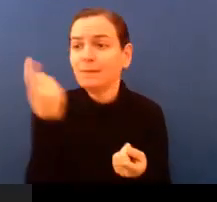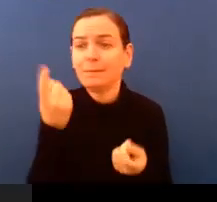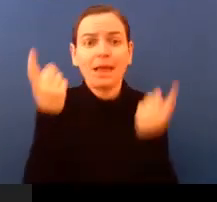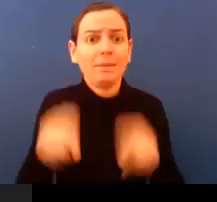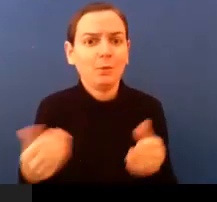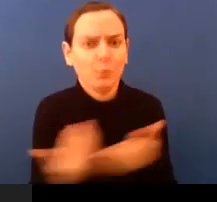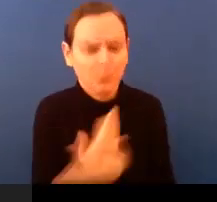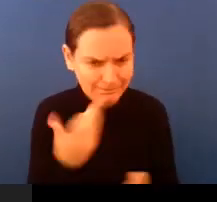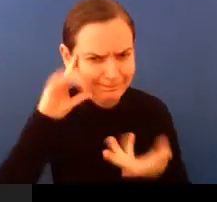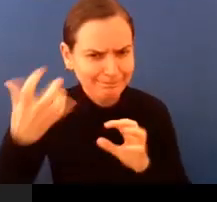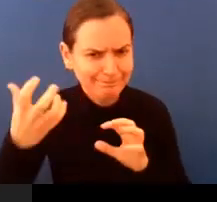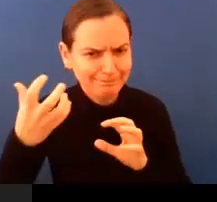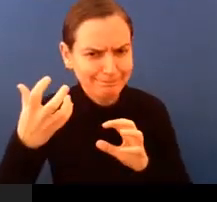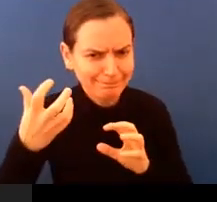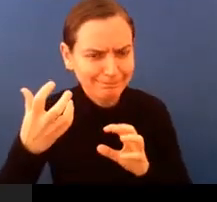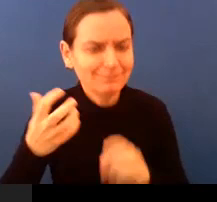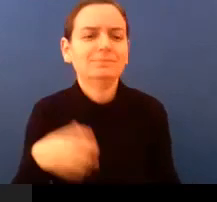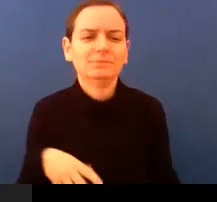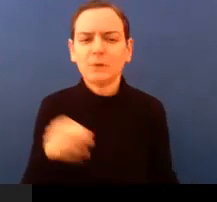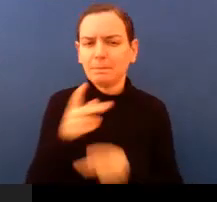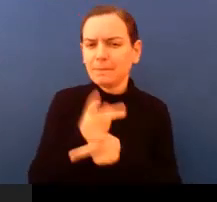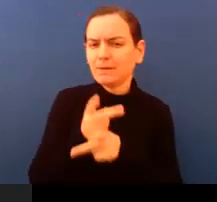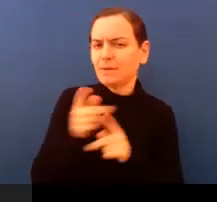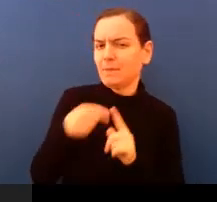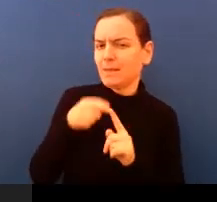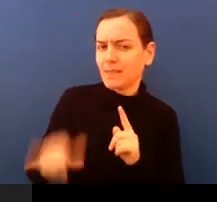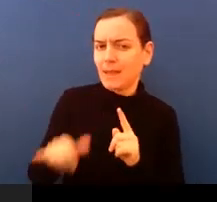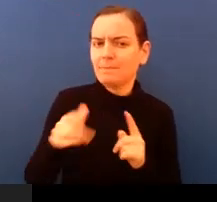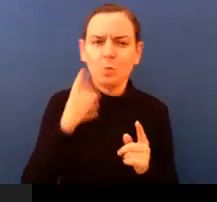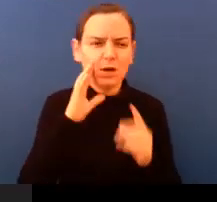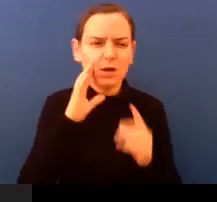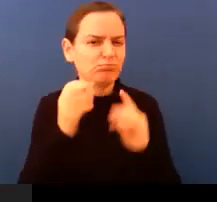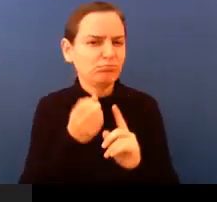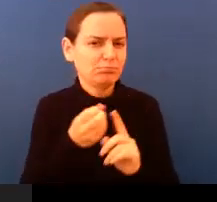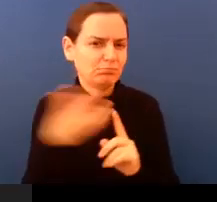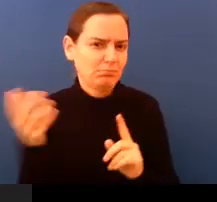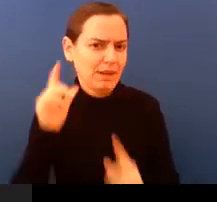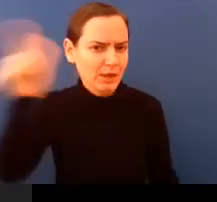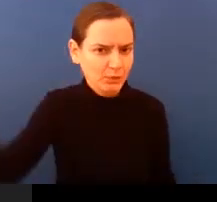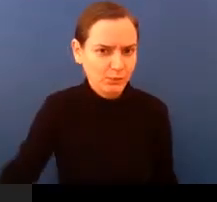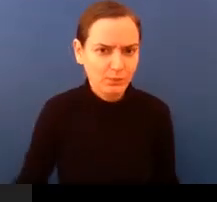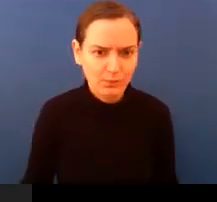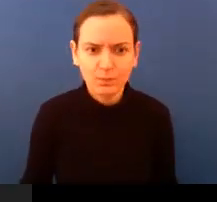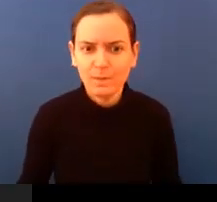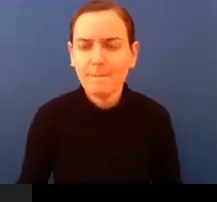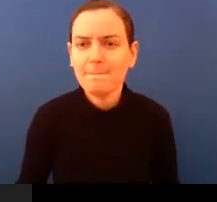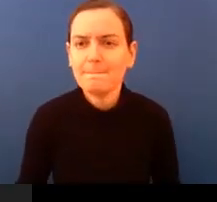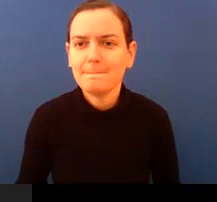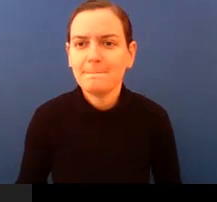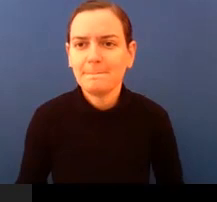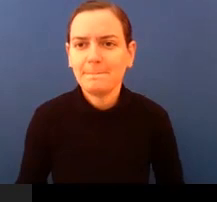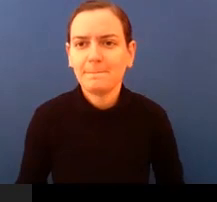autopilot. We had one incident with a woman that was working with the MBTA at her home